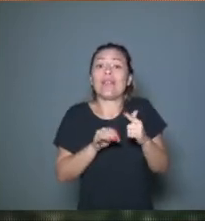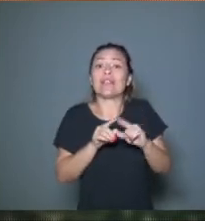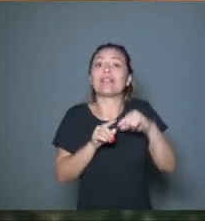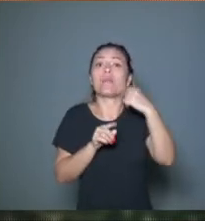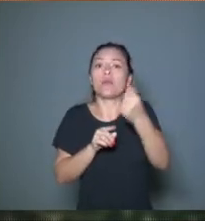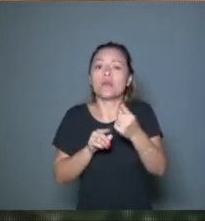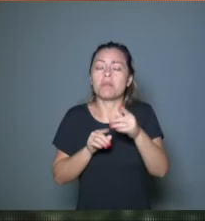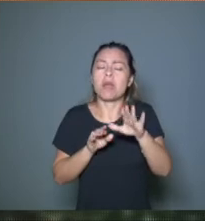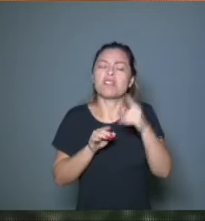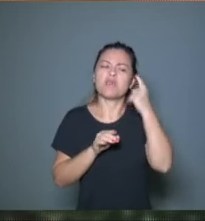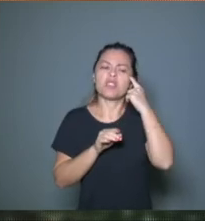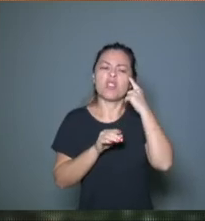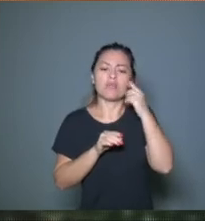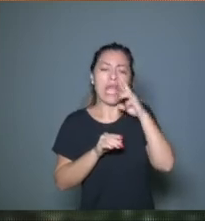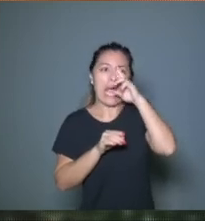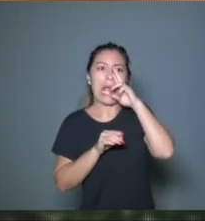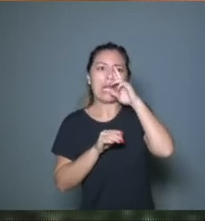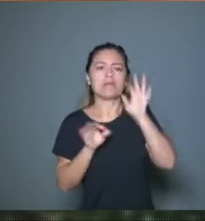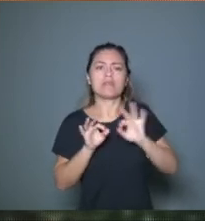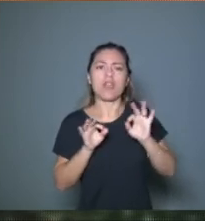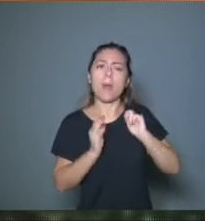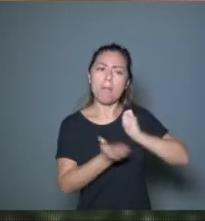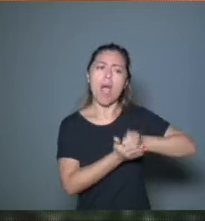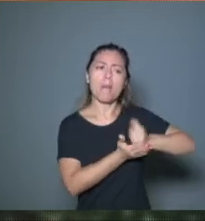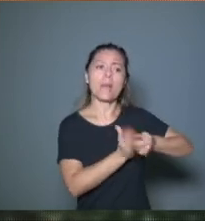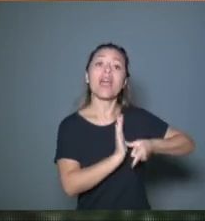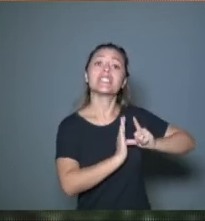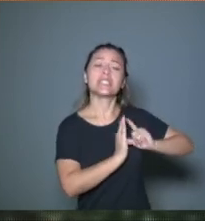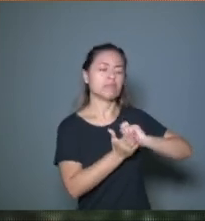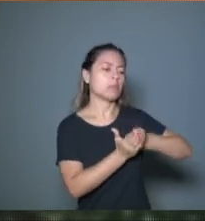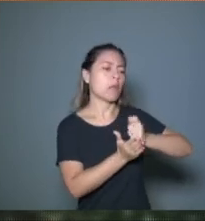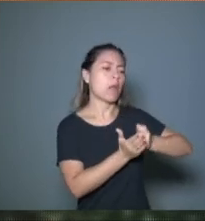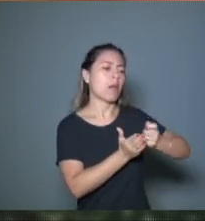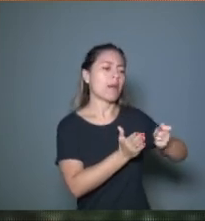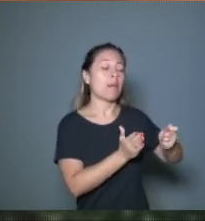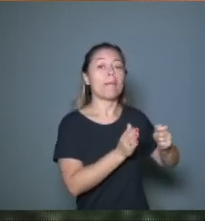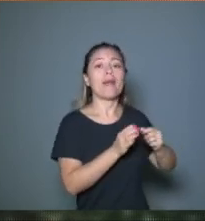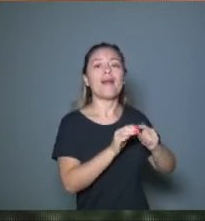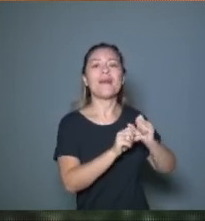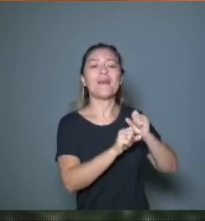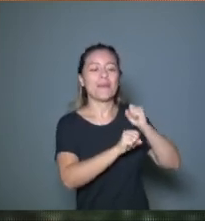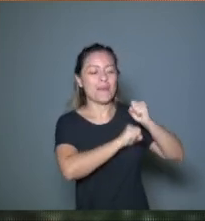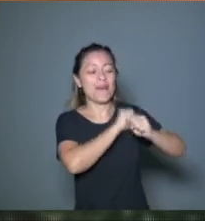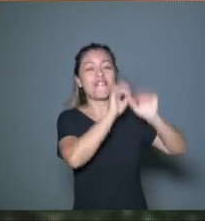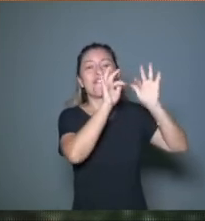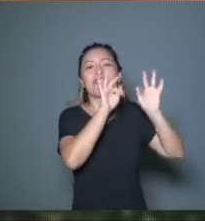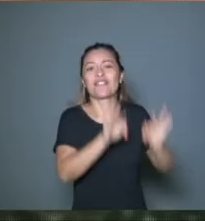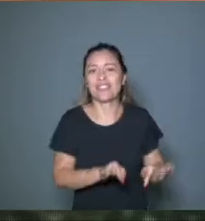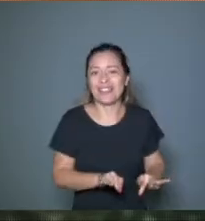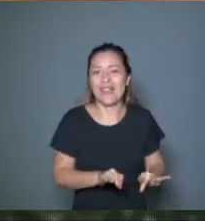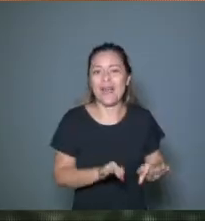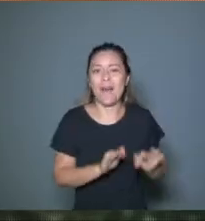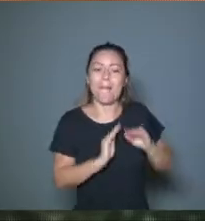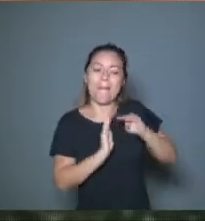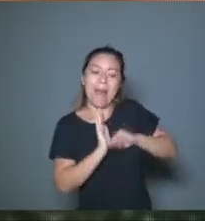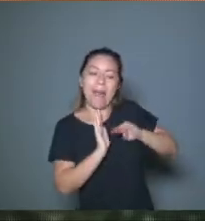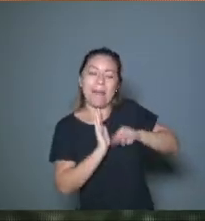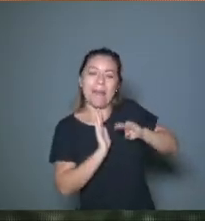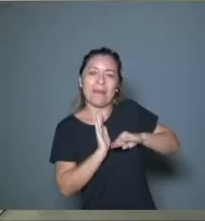was the derivative. So we decided not to take a chance. We did the prepayments, and fortunately, we had the